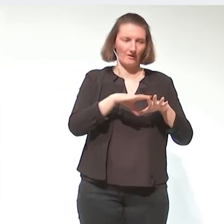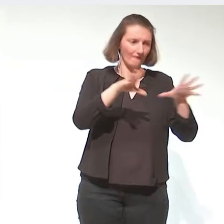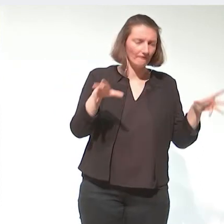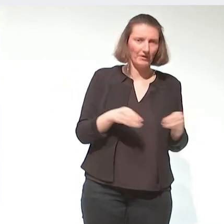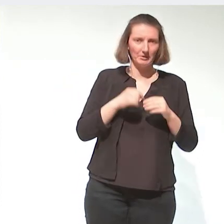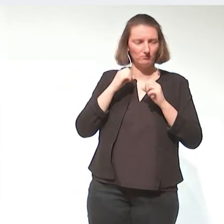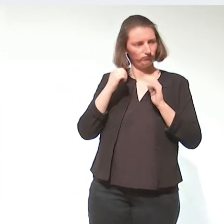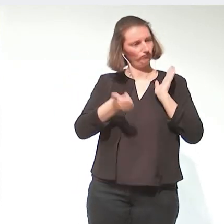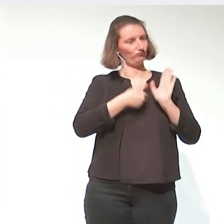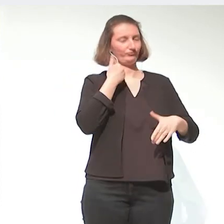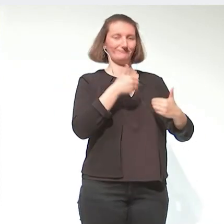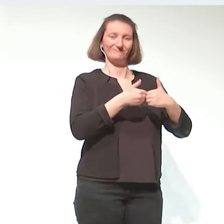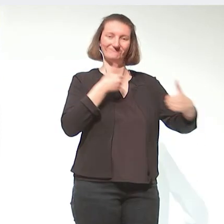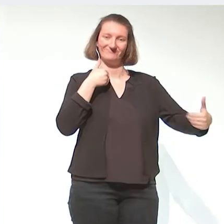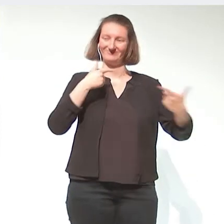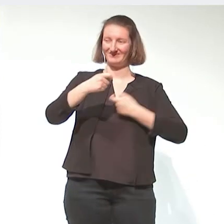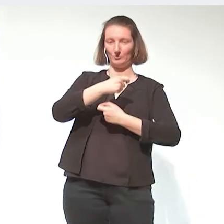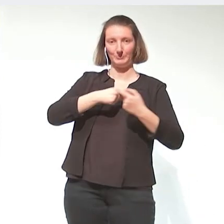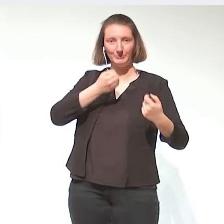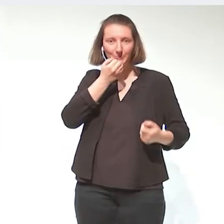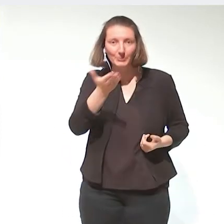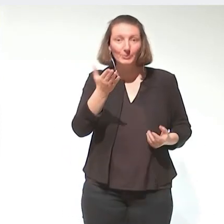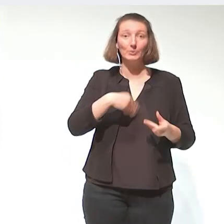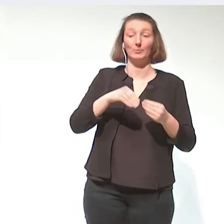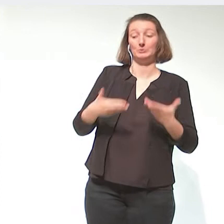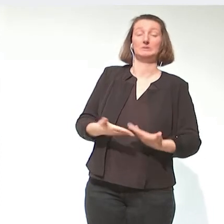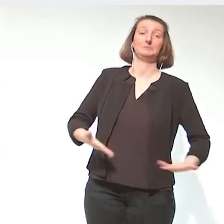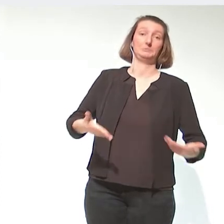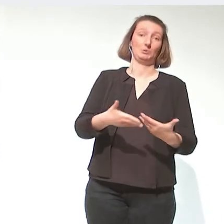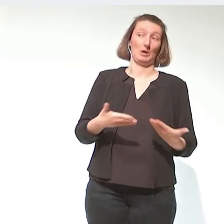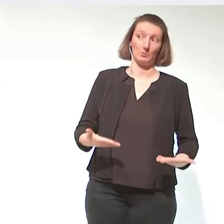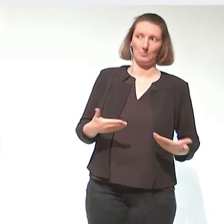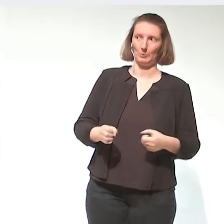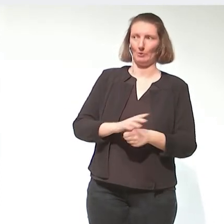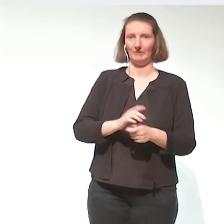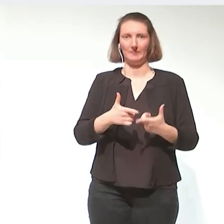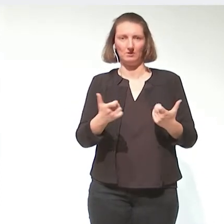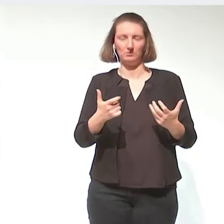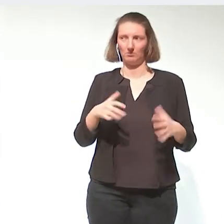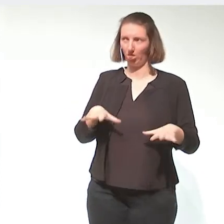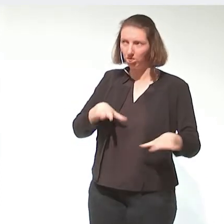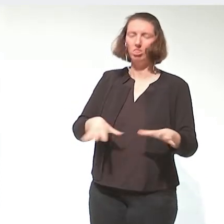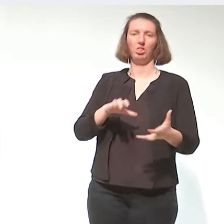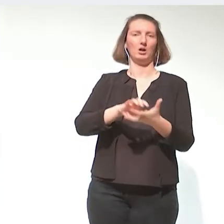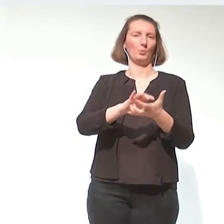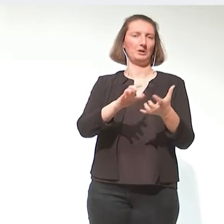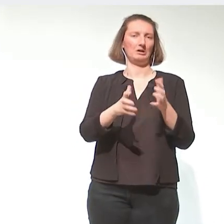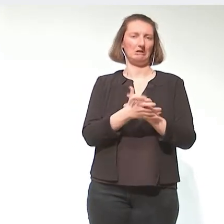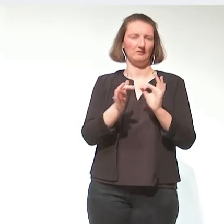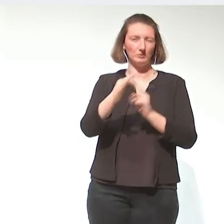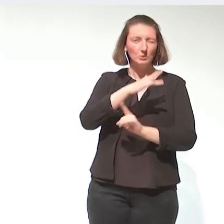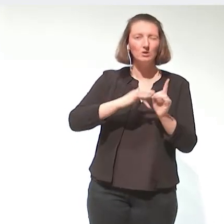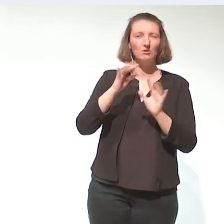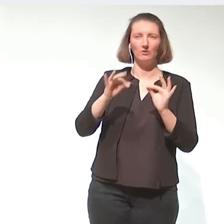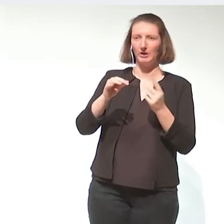economically in relation to their family, particularly in these troubled times from an economic and social perspective. So we are appealing